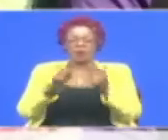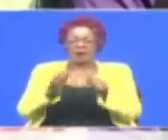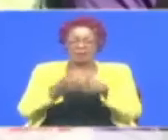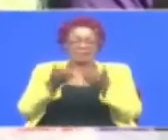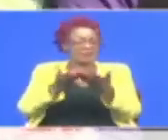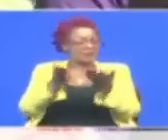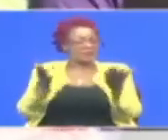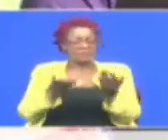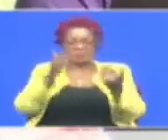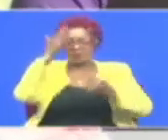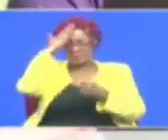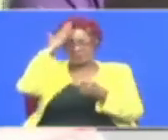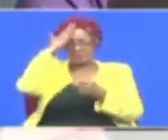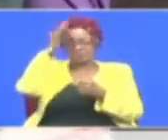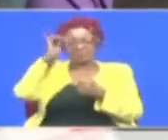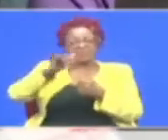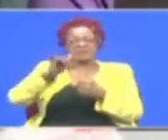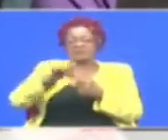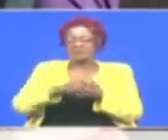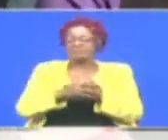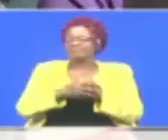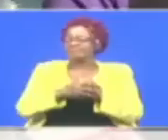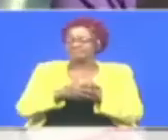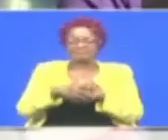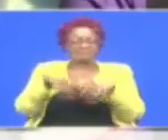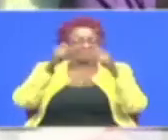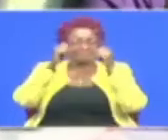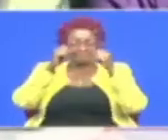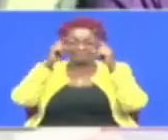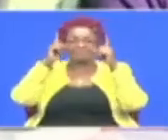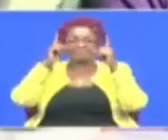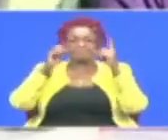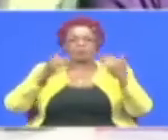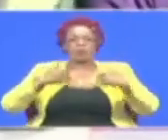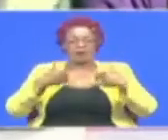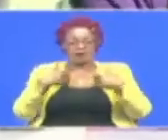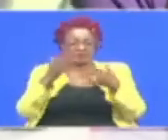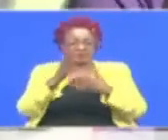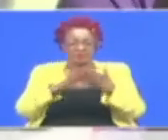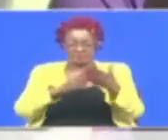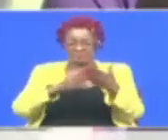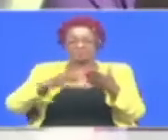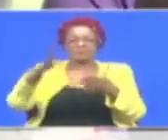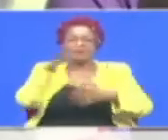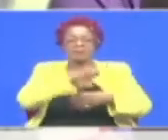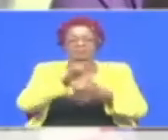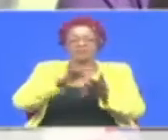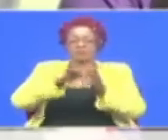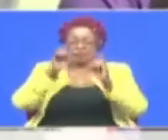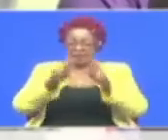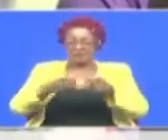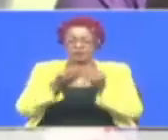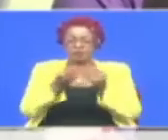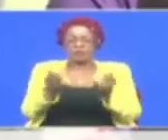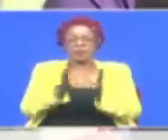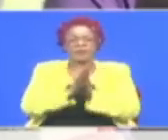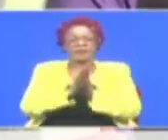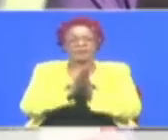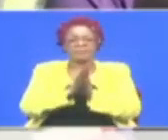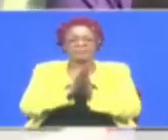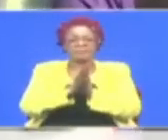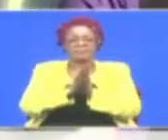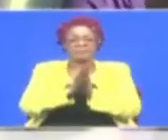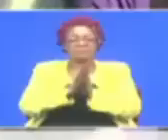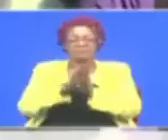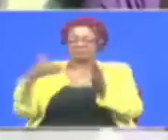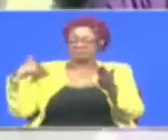very rude awakening that there are certain lapses that we need to deal with. We have spent the last